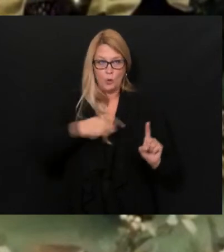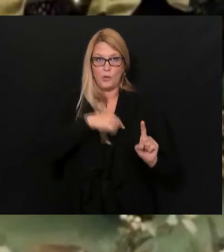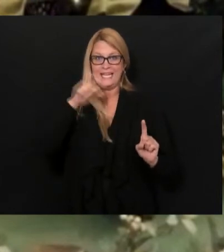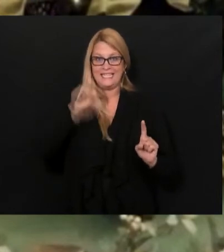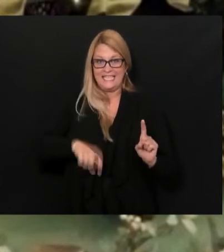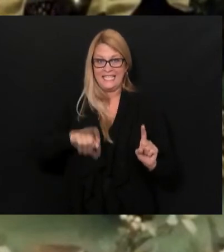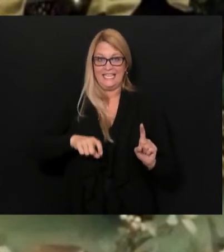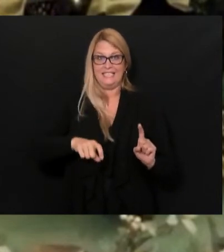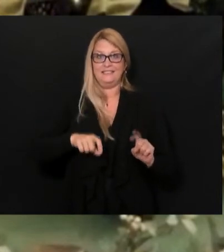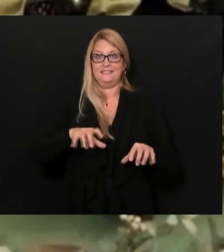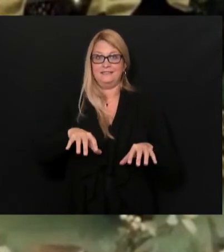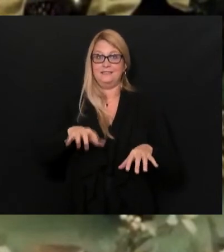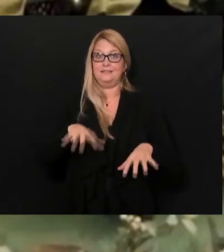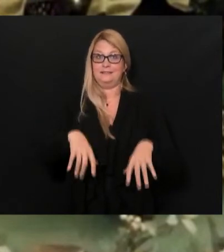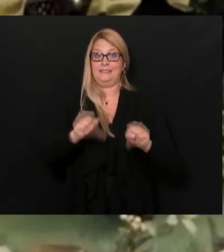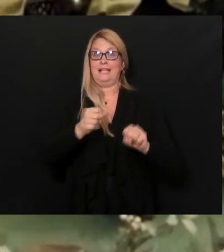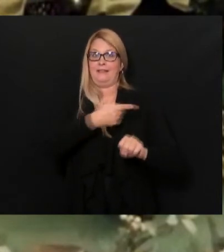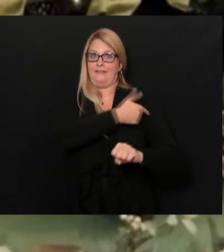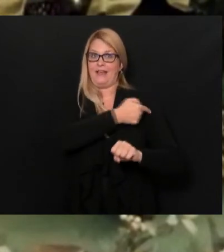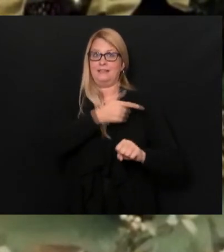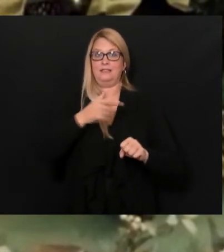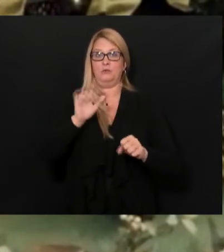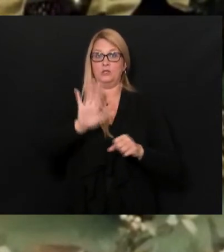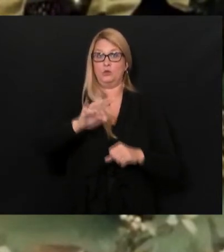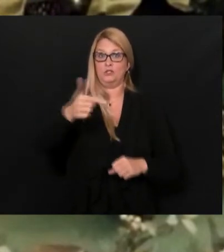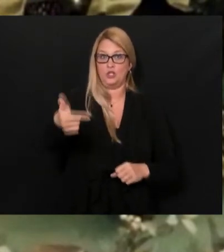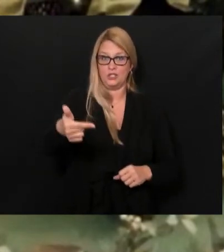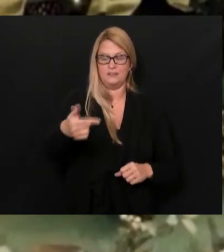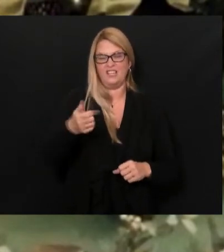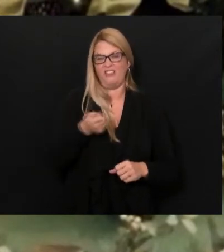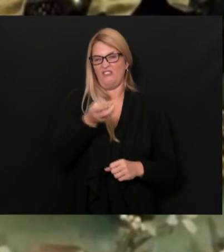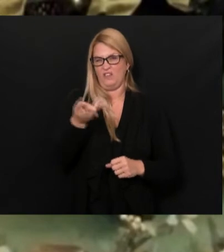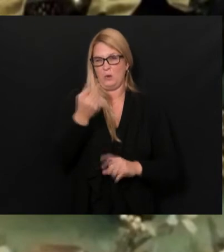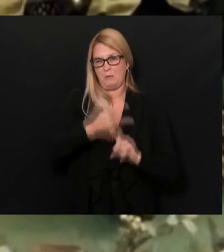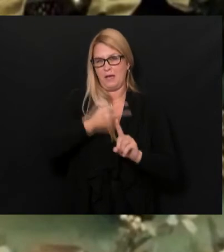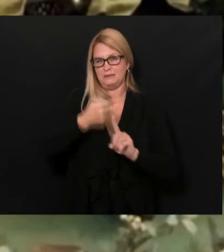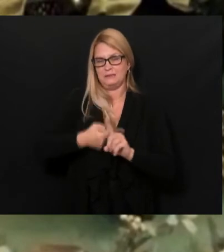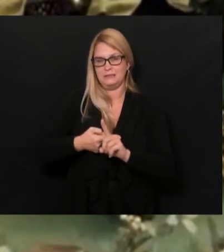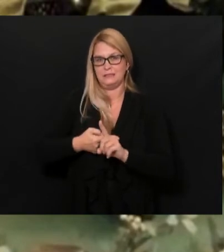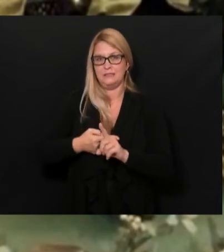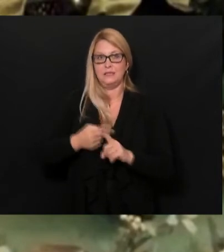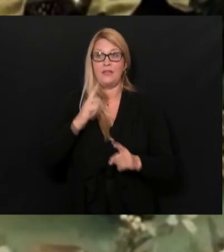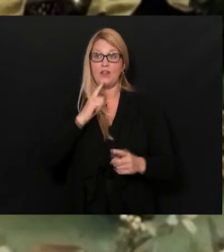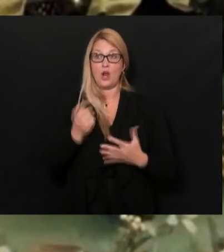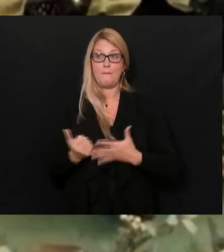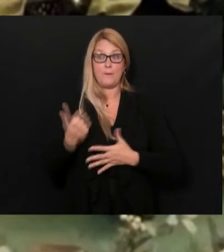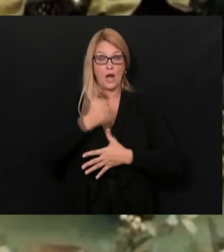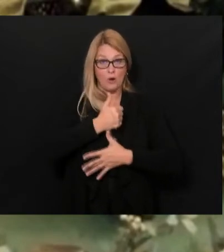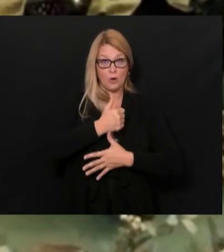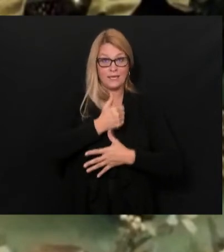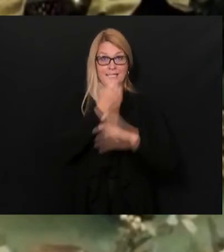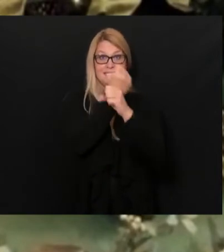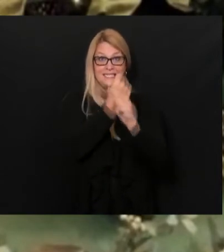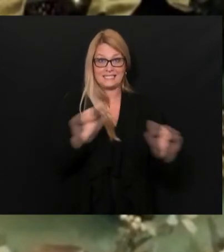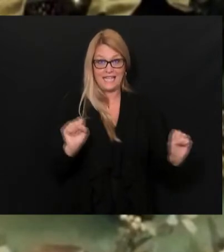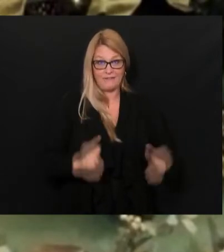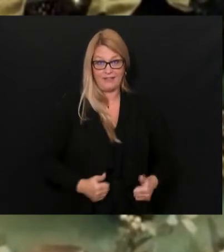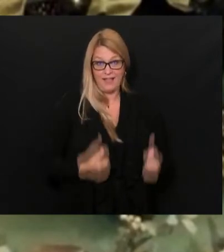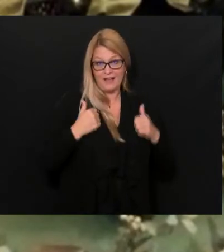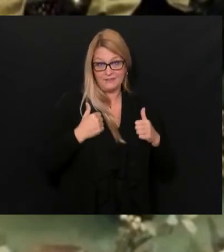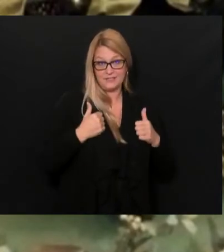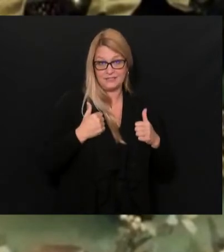turn, and that will be in the next several months for everyone. There are priorities aimed at saving lives by